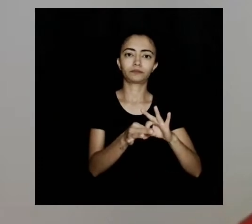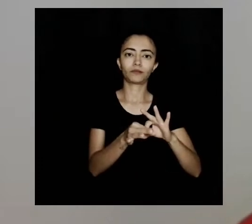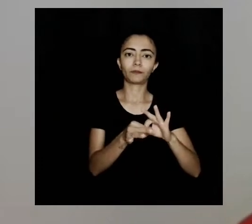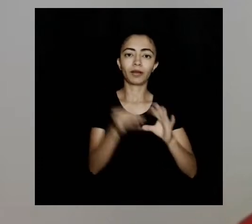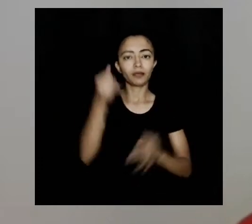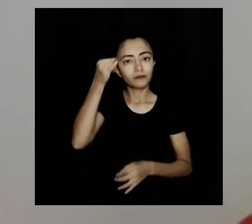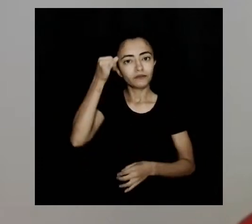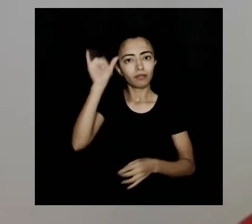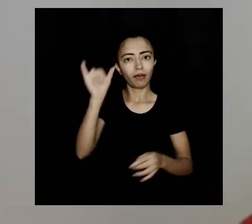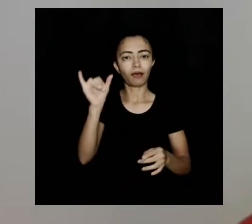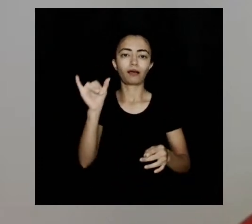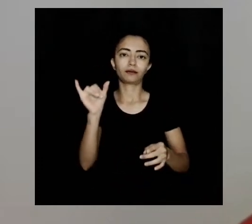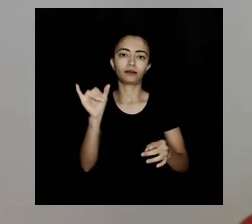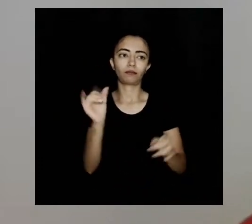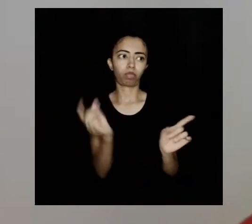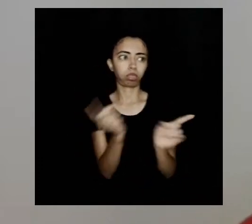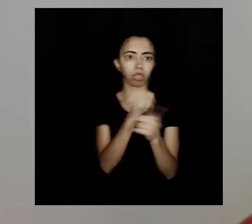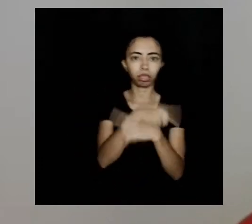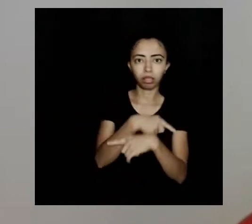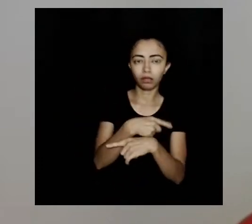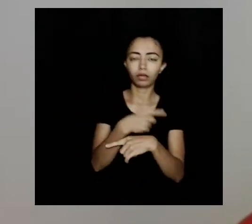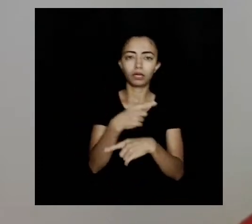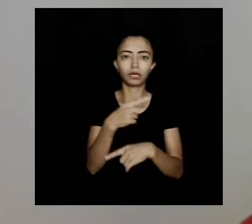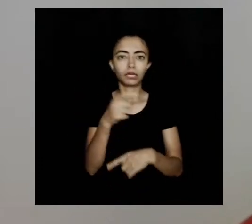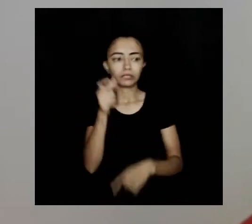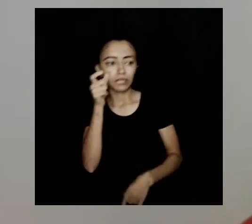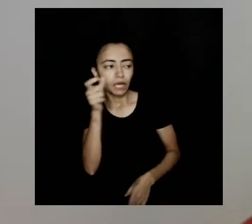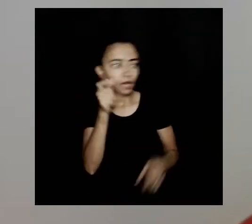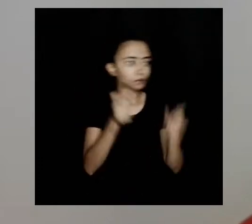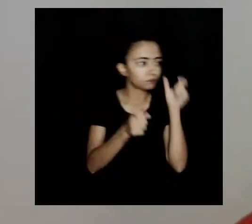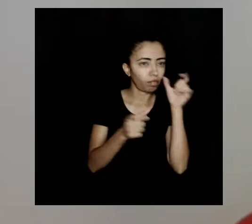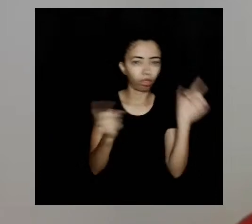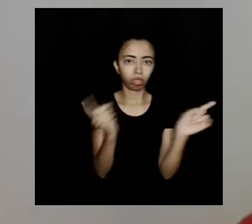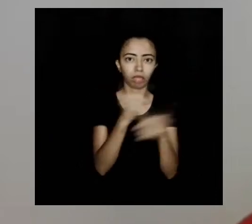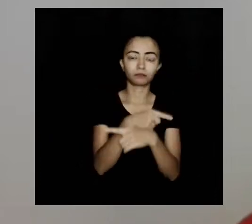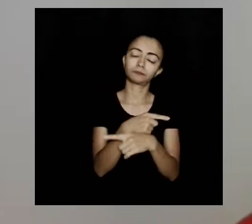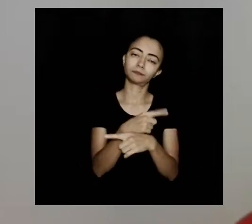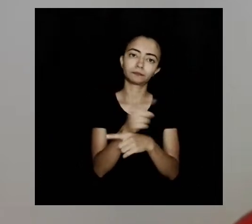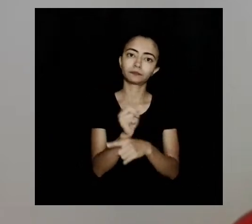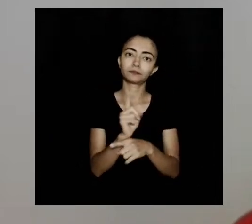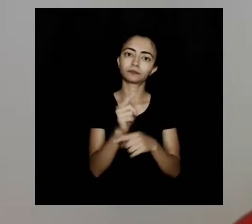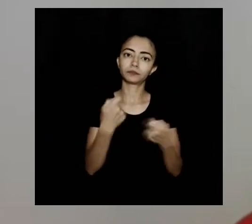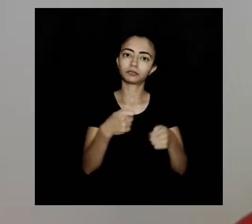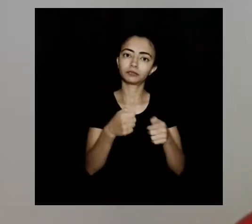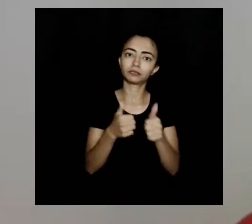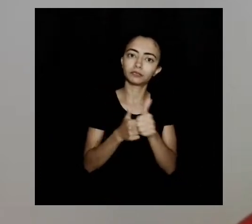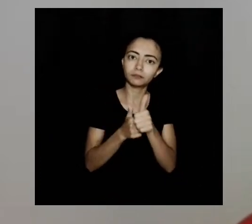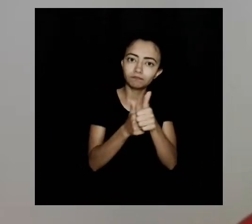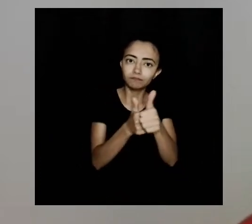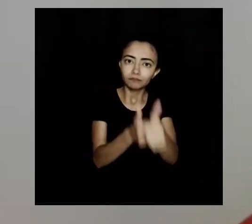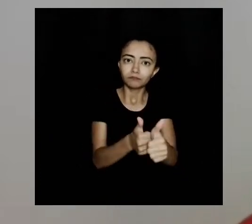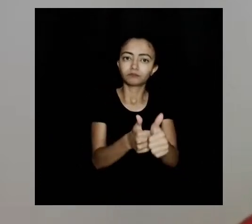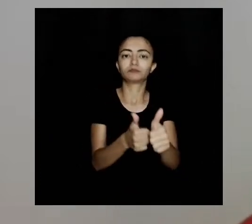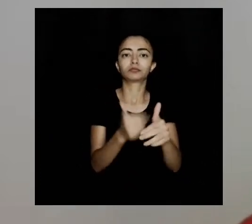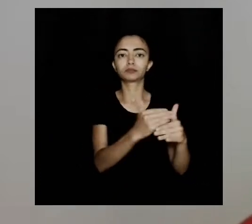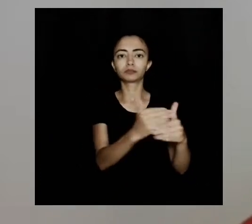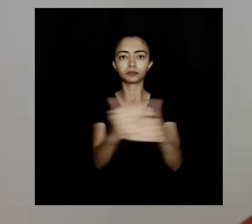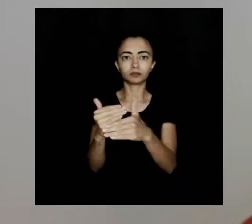interests. Specific legislation to protect mothers and their babies against the abusive